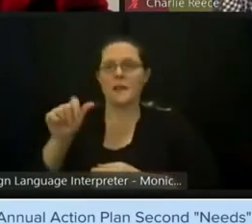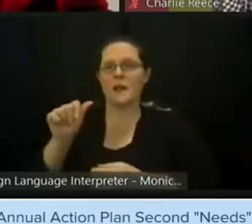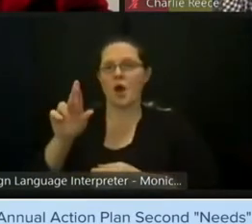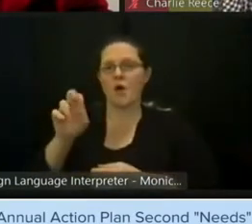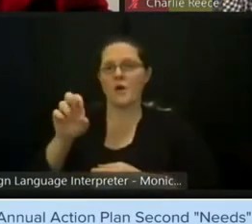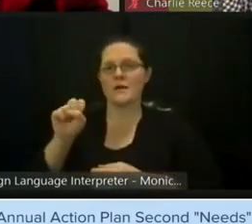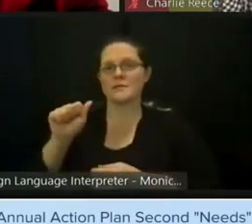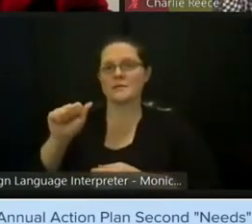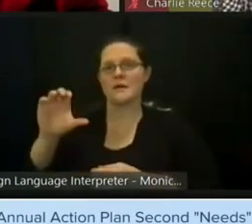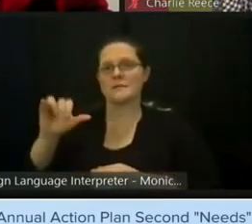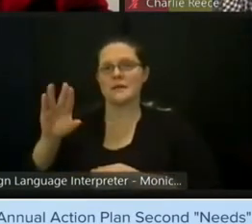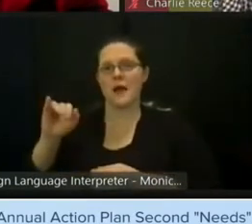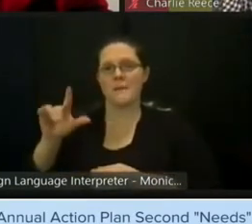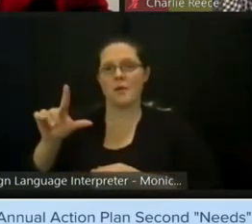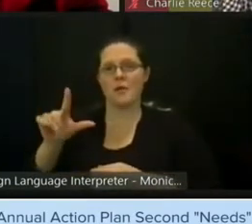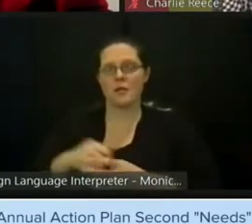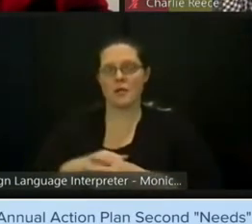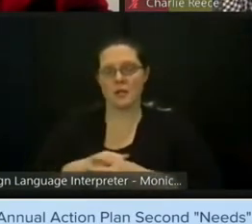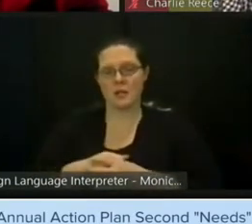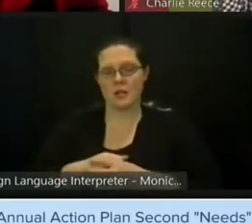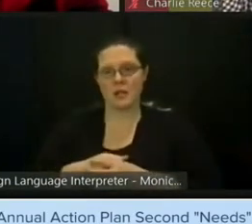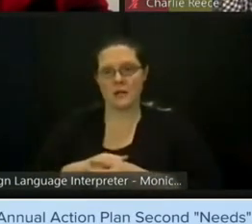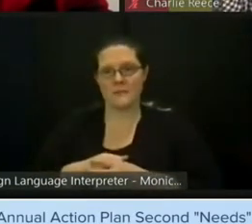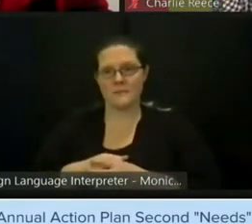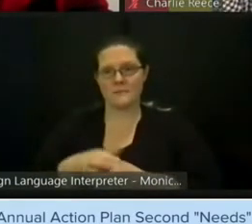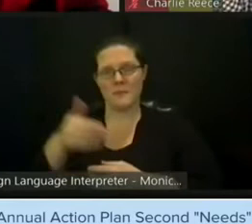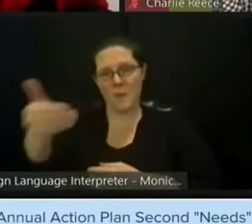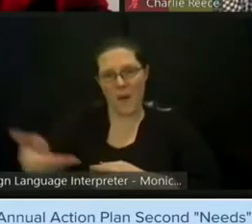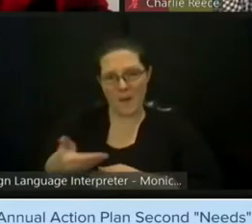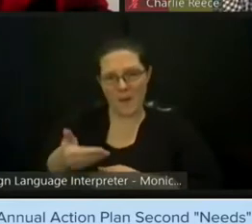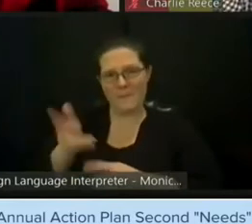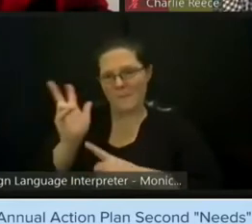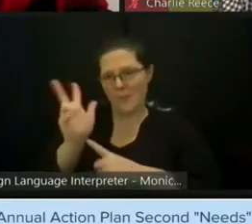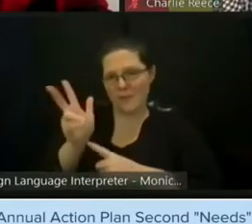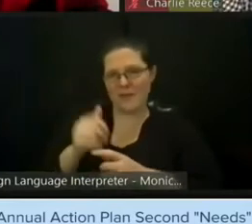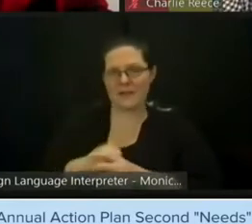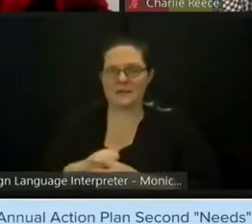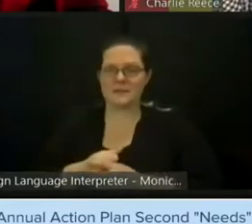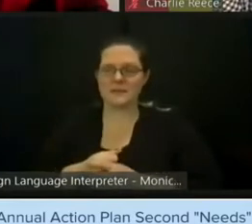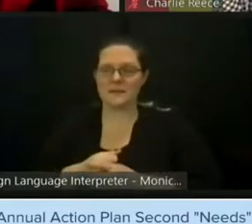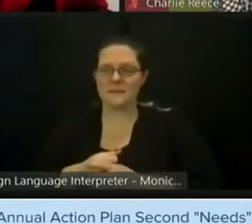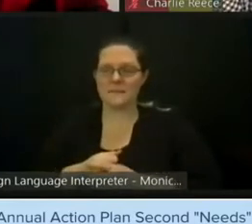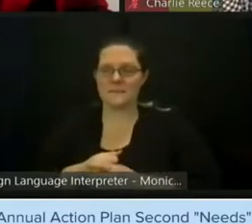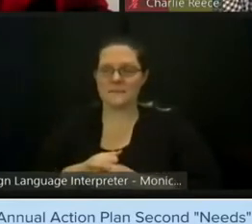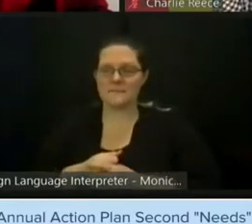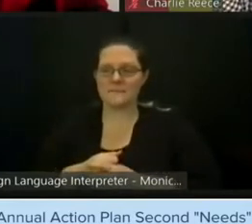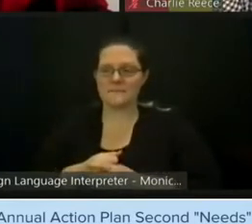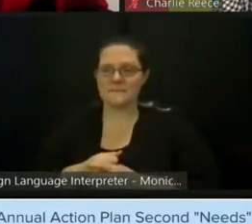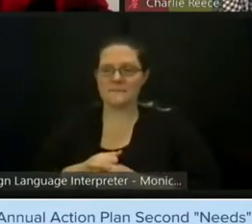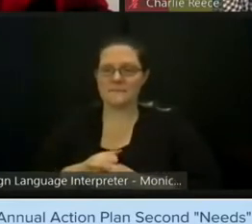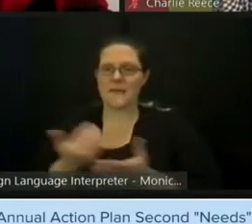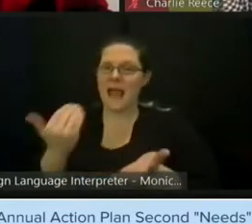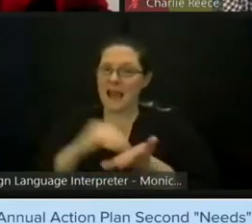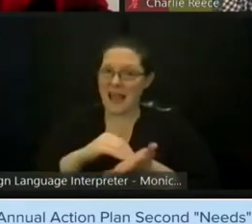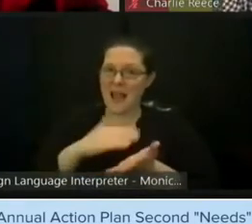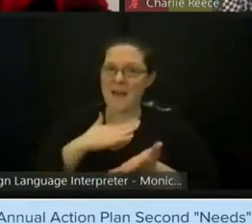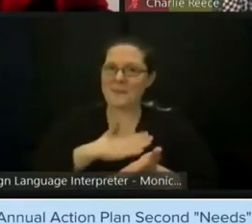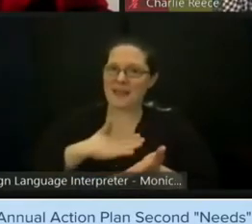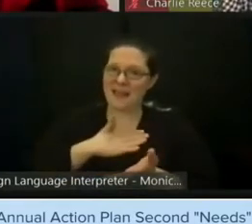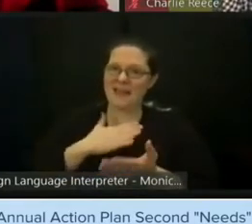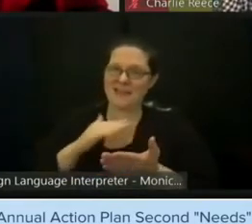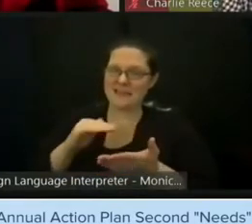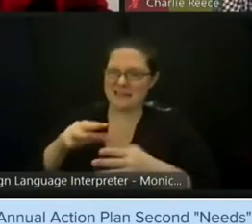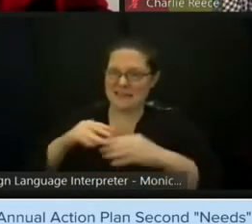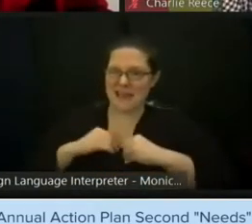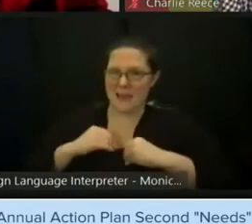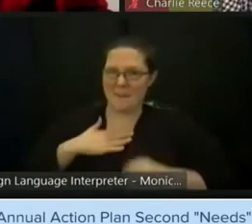Seibel. Ms. Seibel, welcome. You also have 3 minutes. And again, please accept my apology.